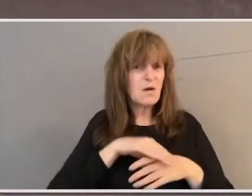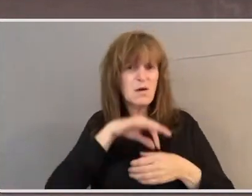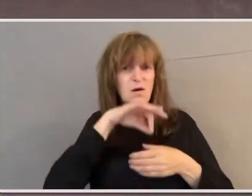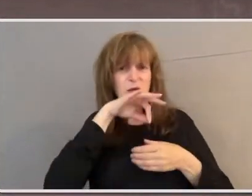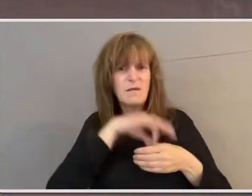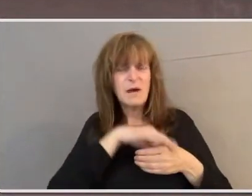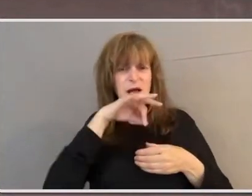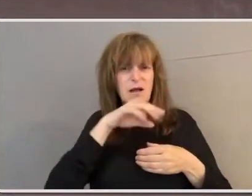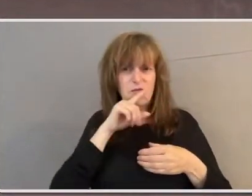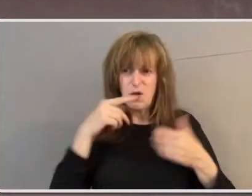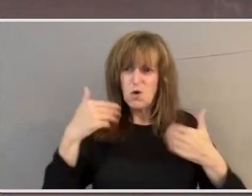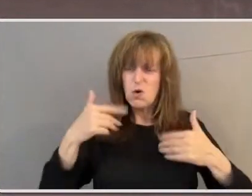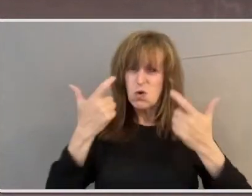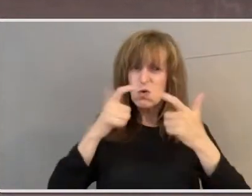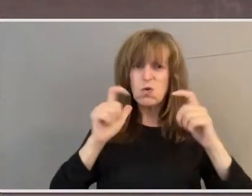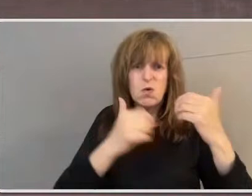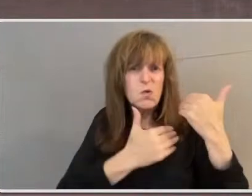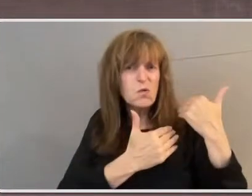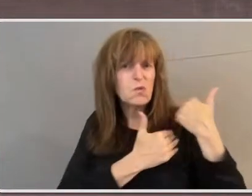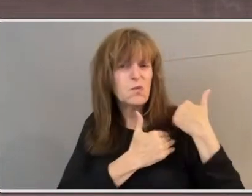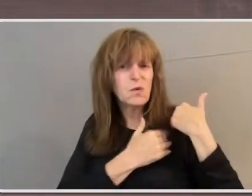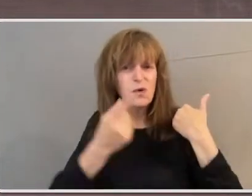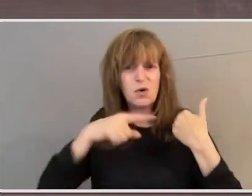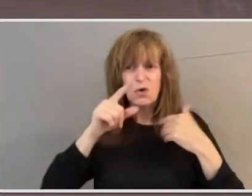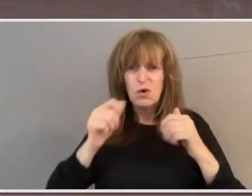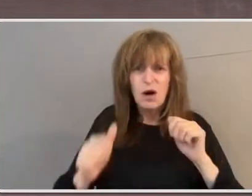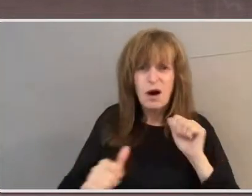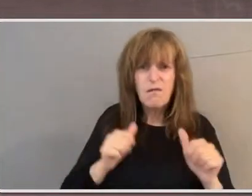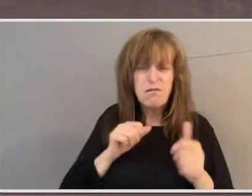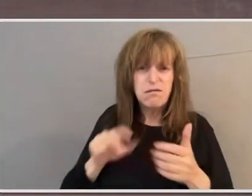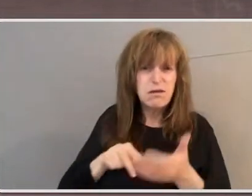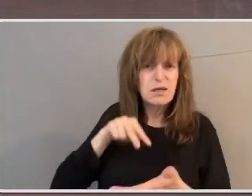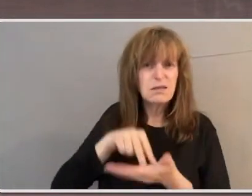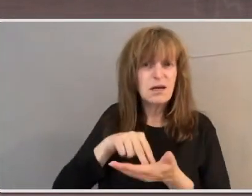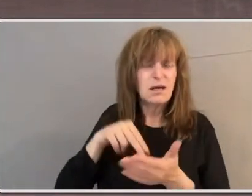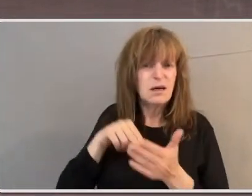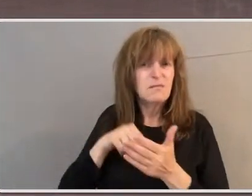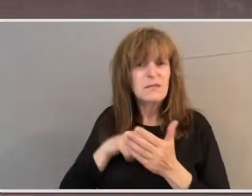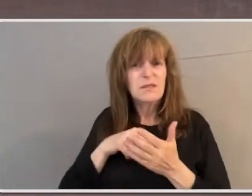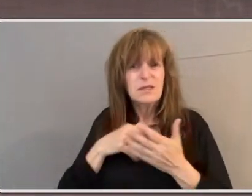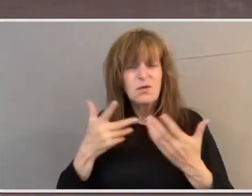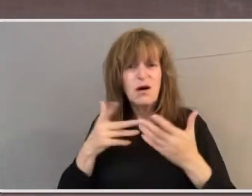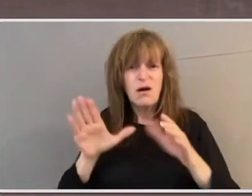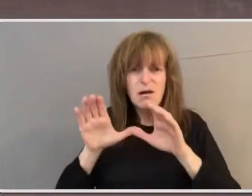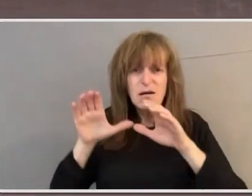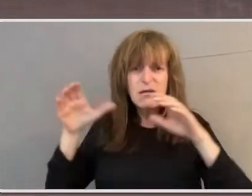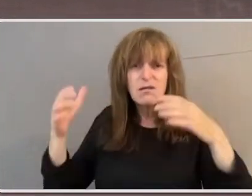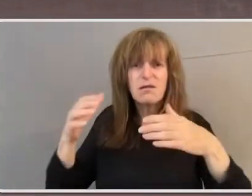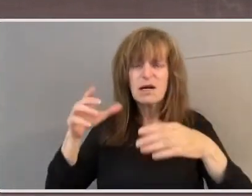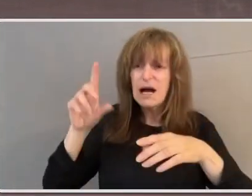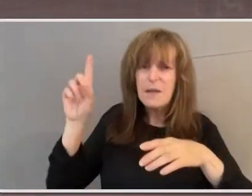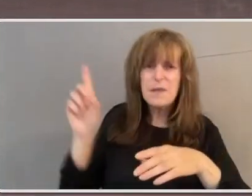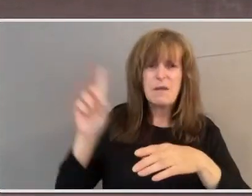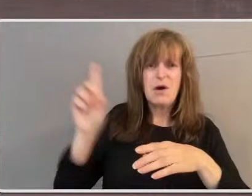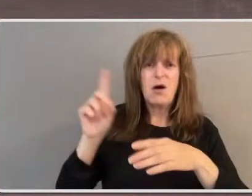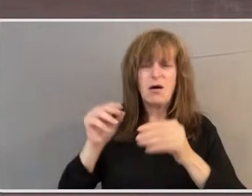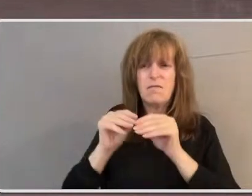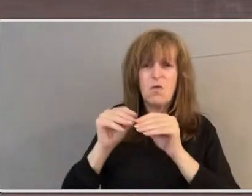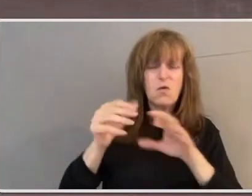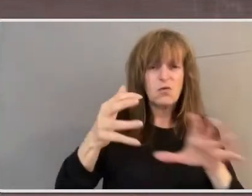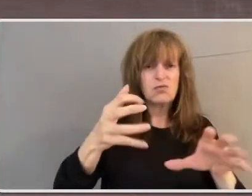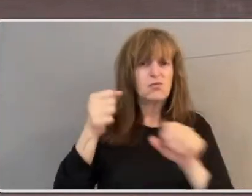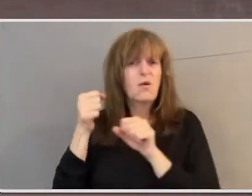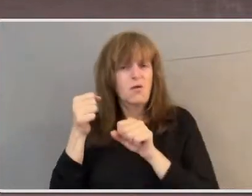forward, you've made our democracy stronger. Thank you. And in fact, there's